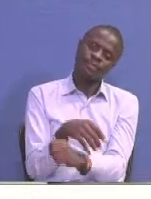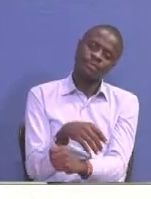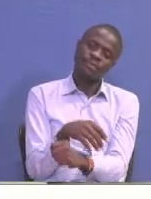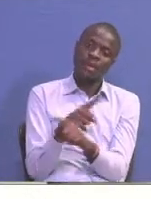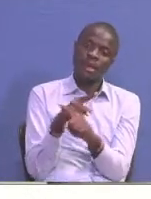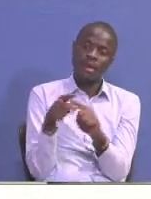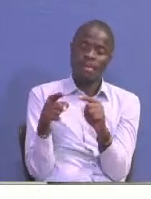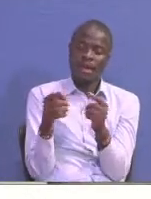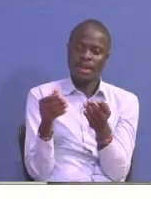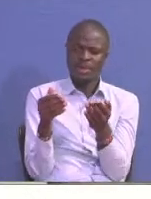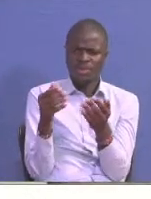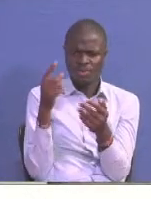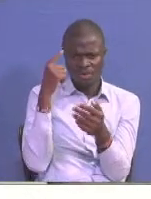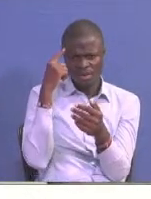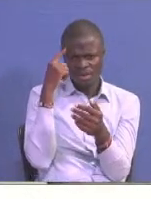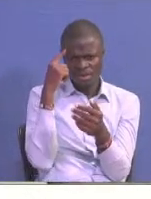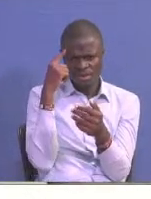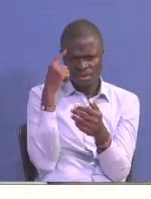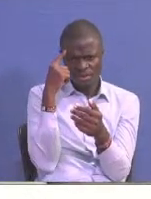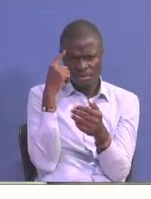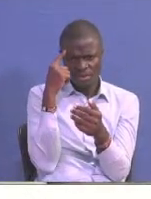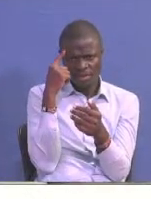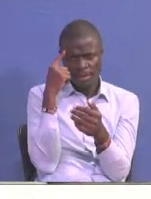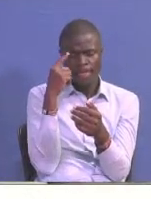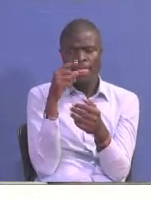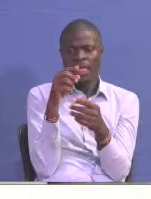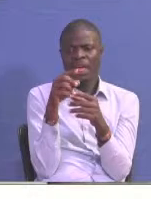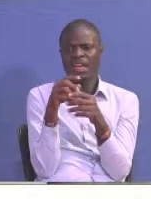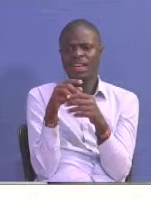But then we thought about a new